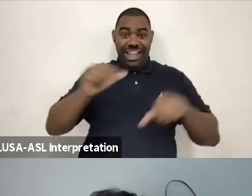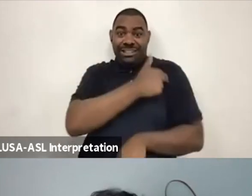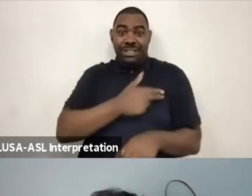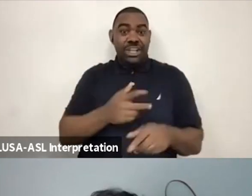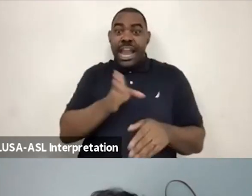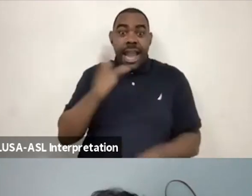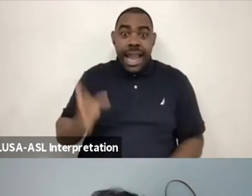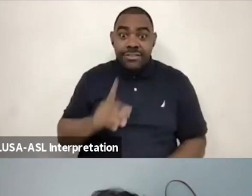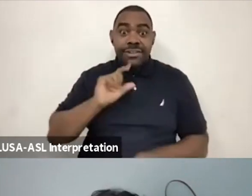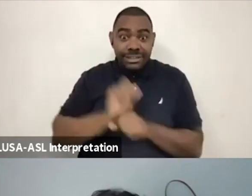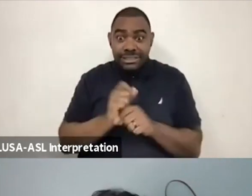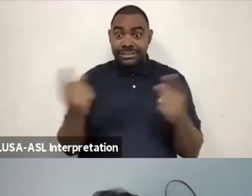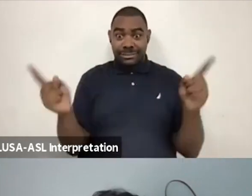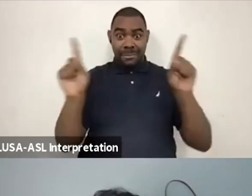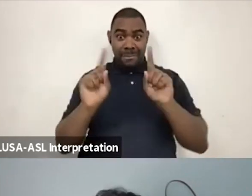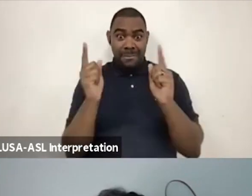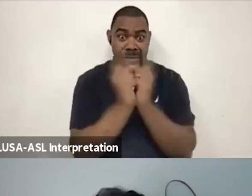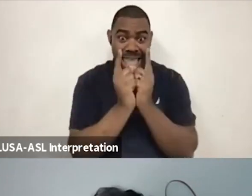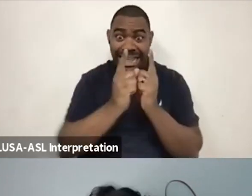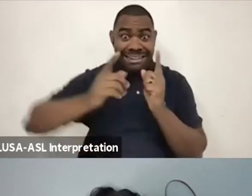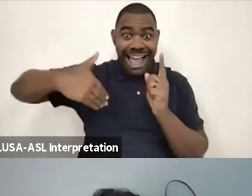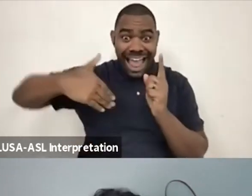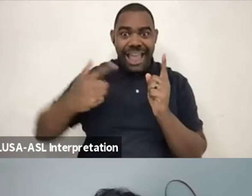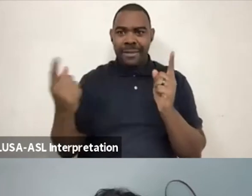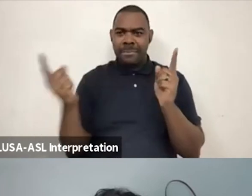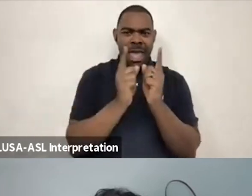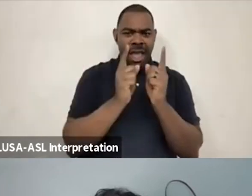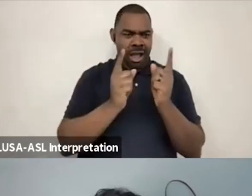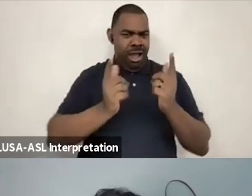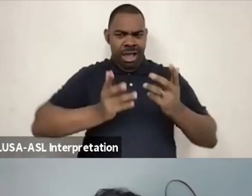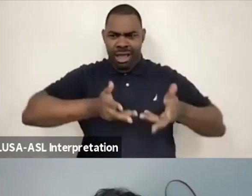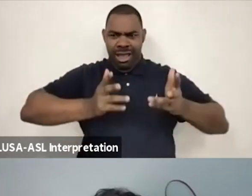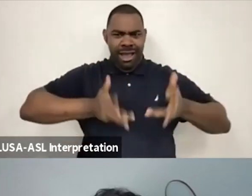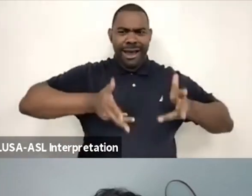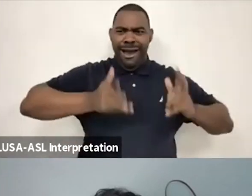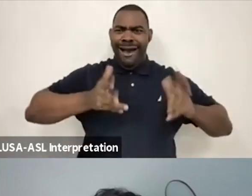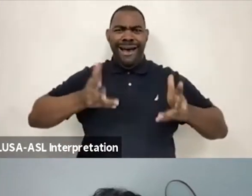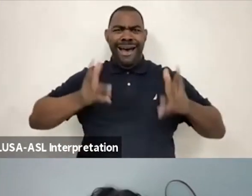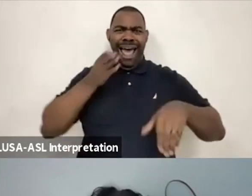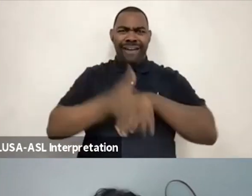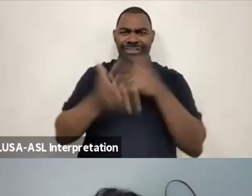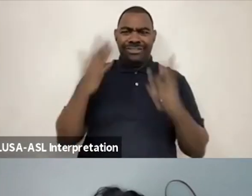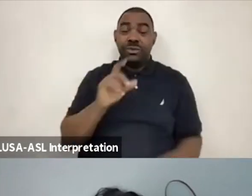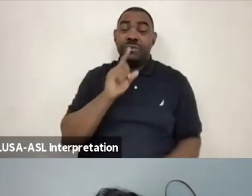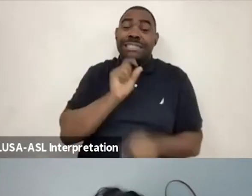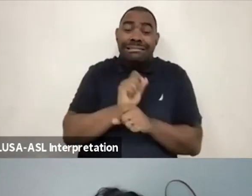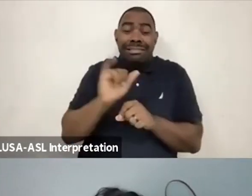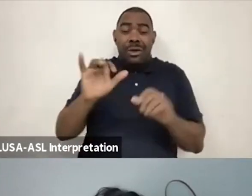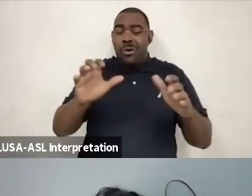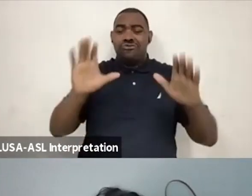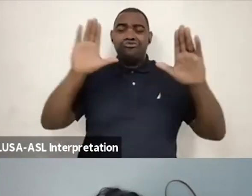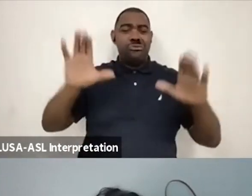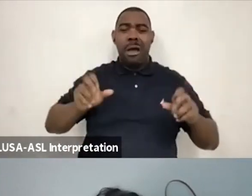never really come together. They were there. They had a long conversation afterward. So it really was an opportunity for